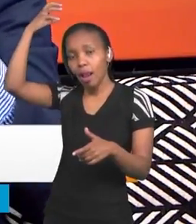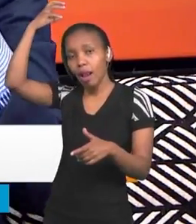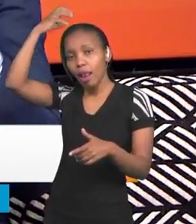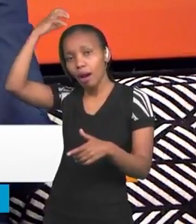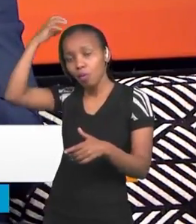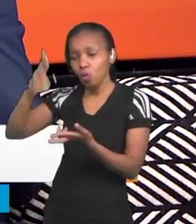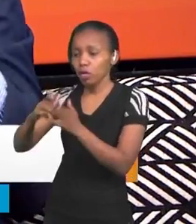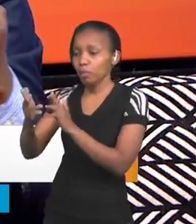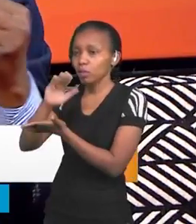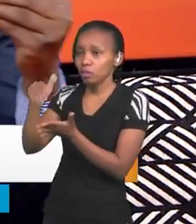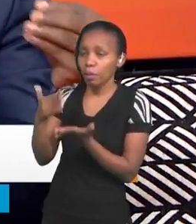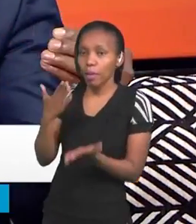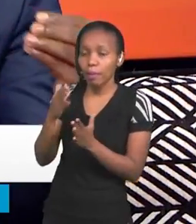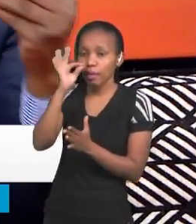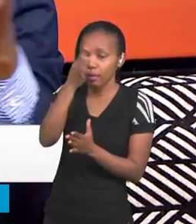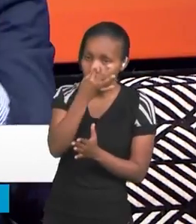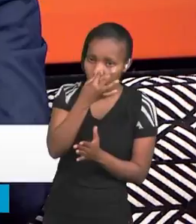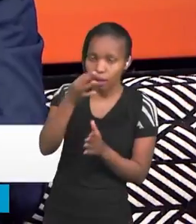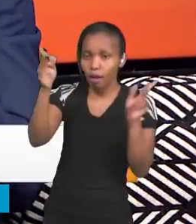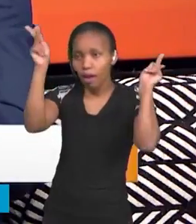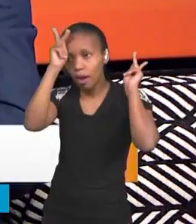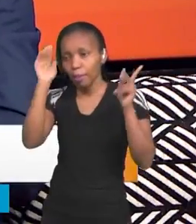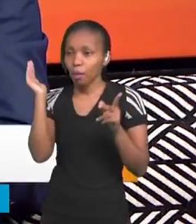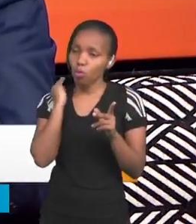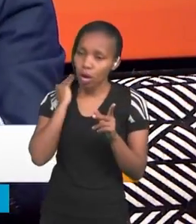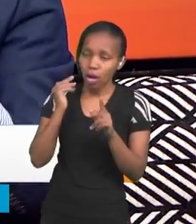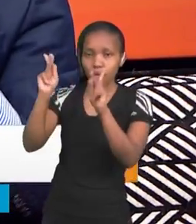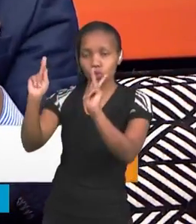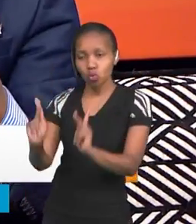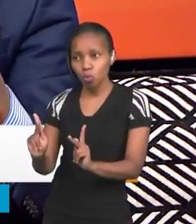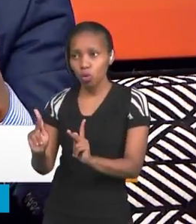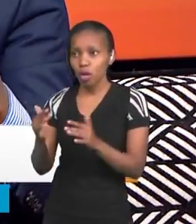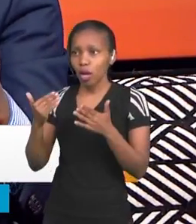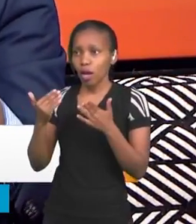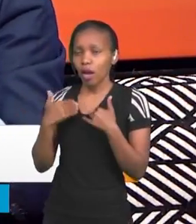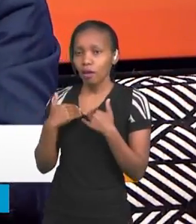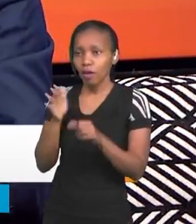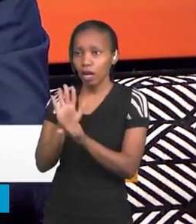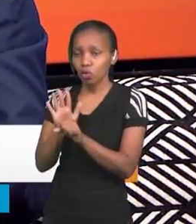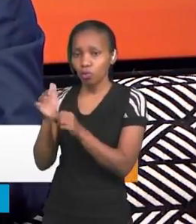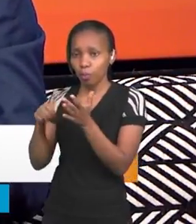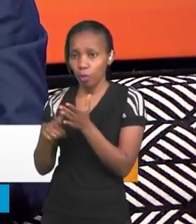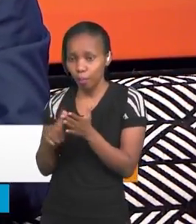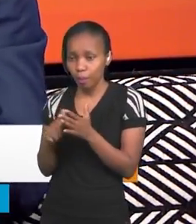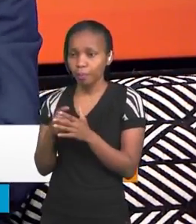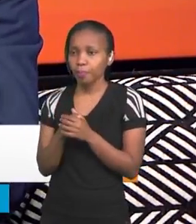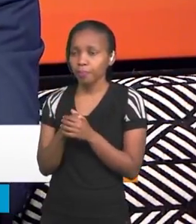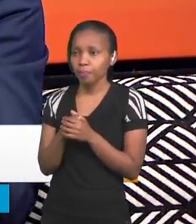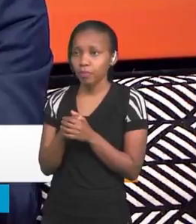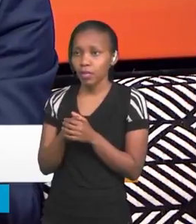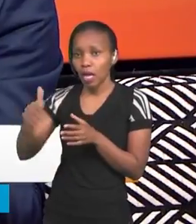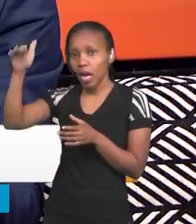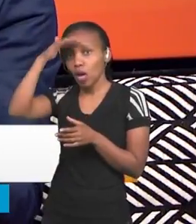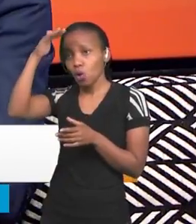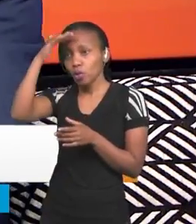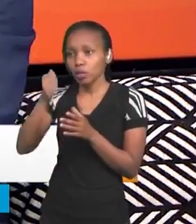other areas, Nyeri, Kakamega, Kisumu, Murang'a? You know, this area is also, we're having so much problem in terms of even